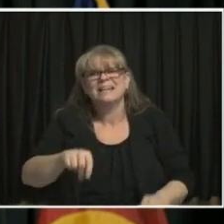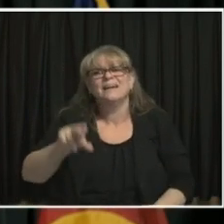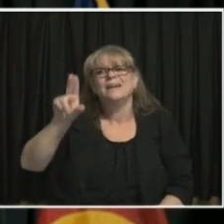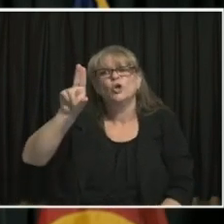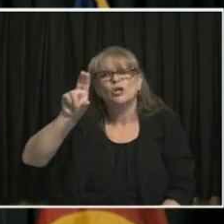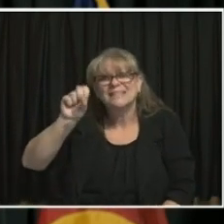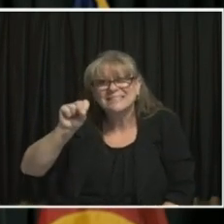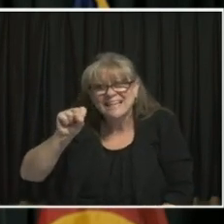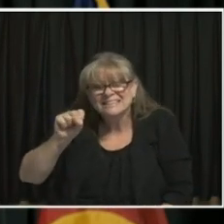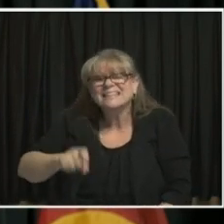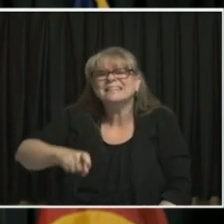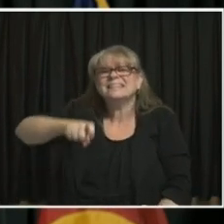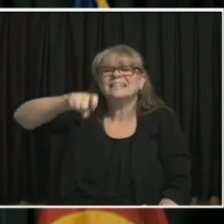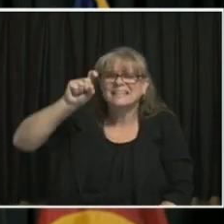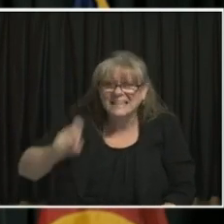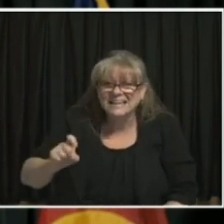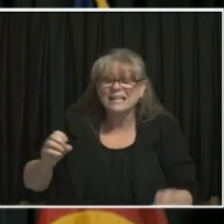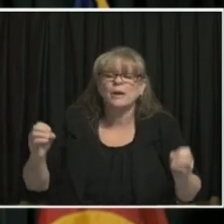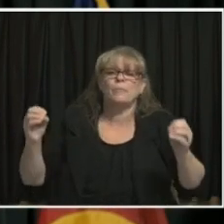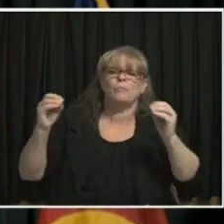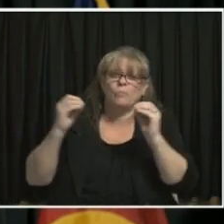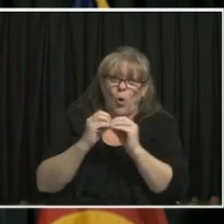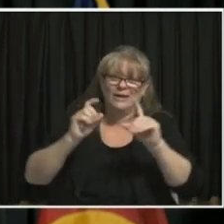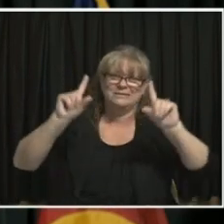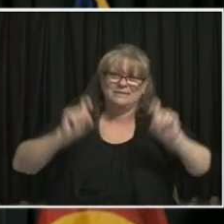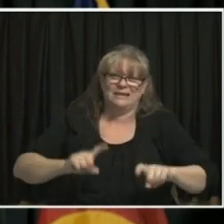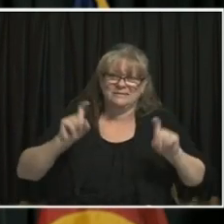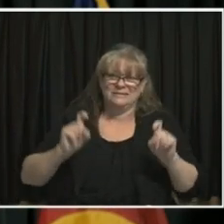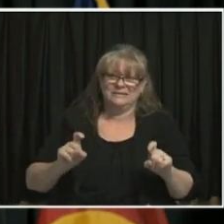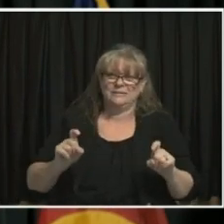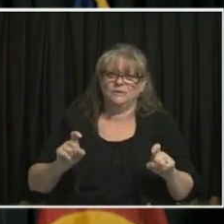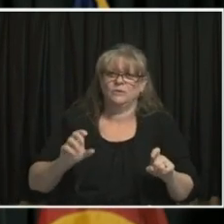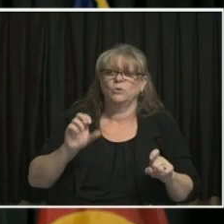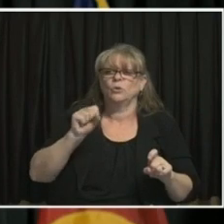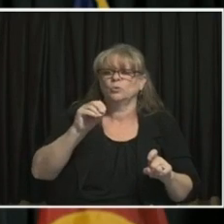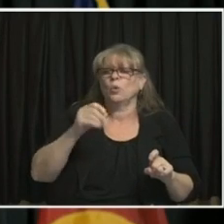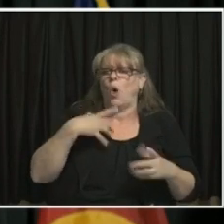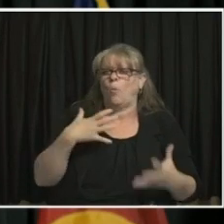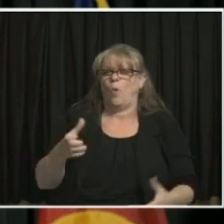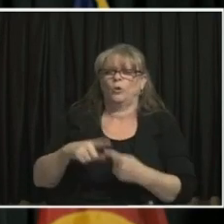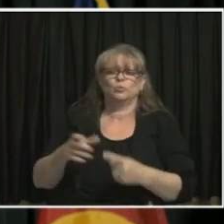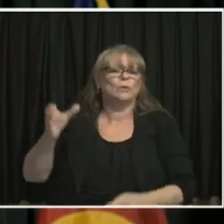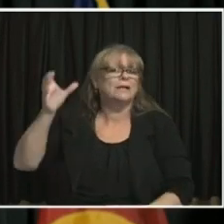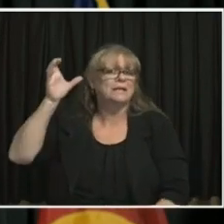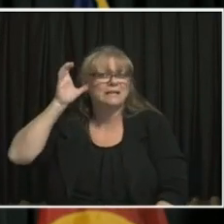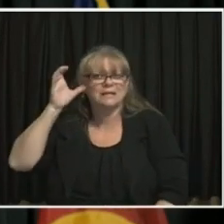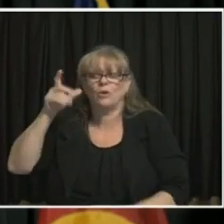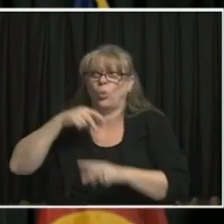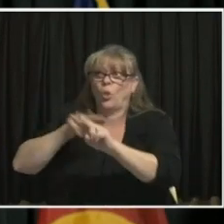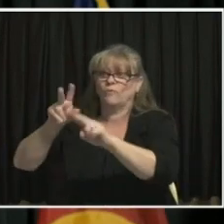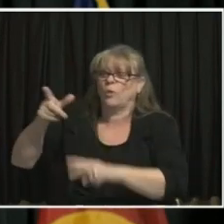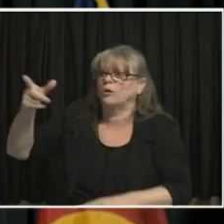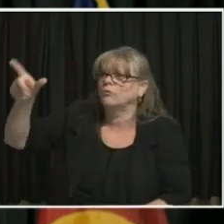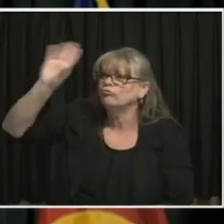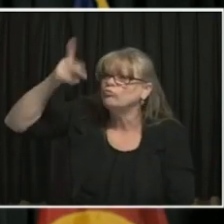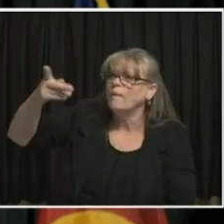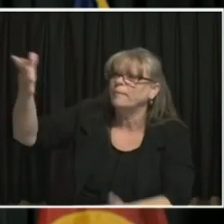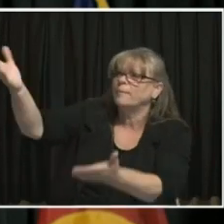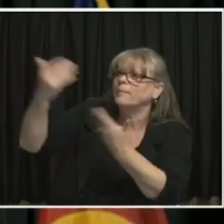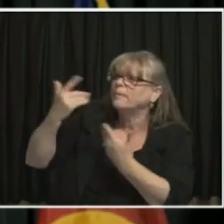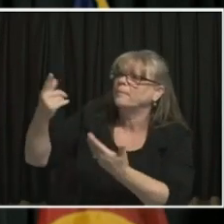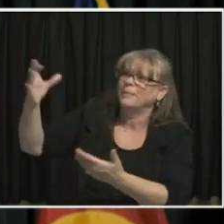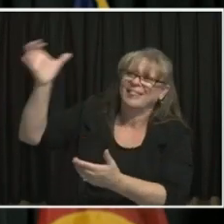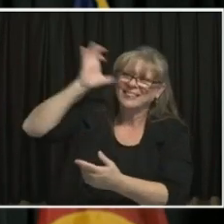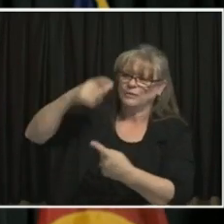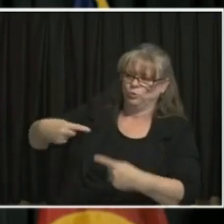be able to get out of this. And I look forward to making sure that he really hears that, what's going on in much of the country, including in our state of